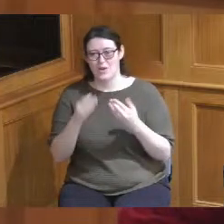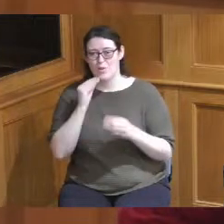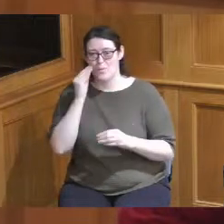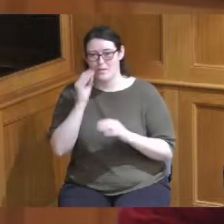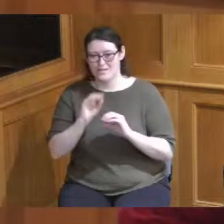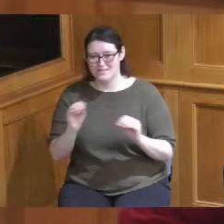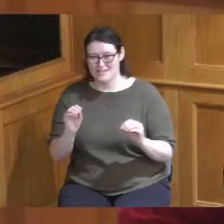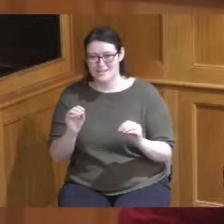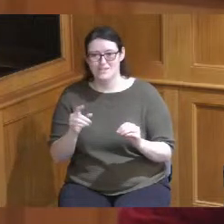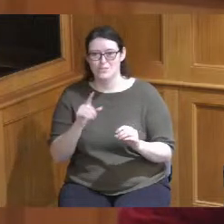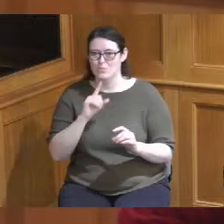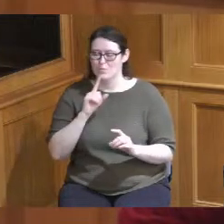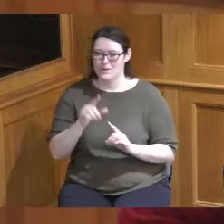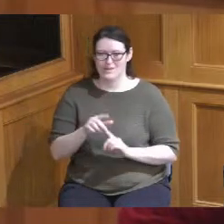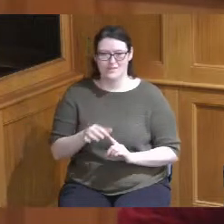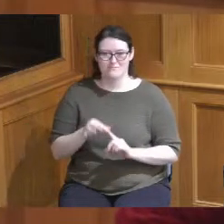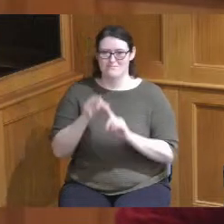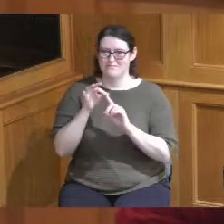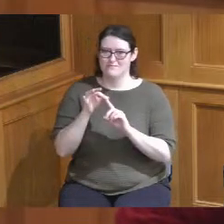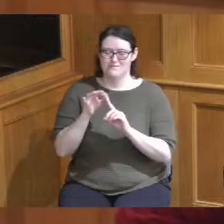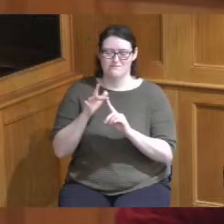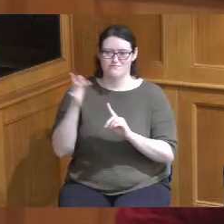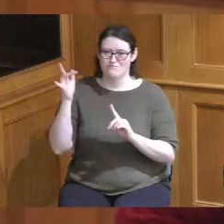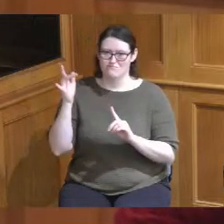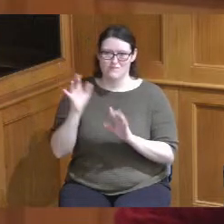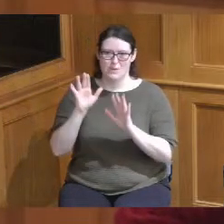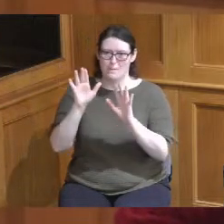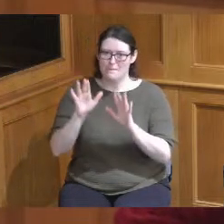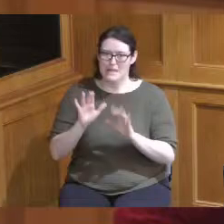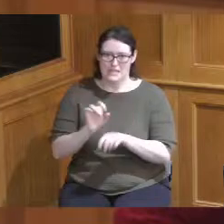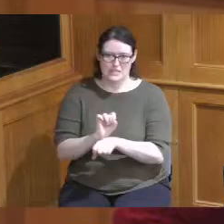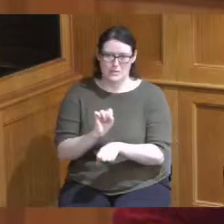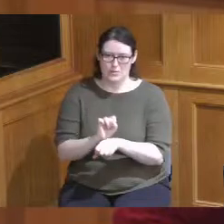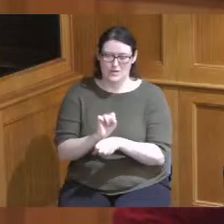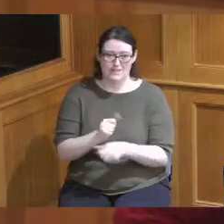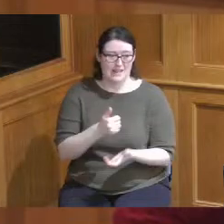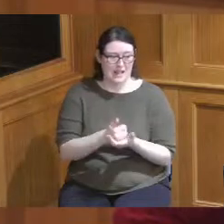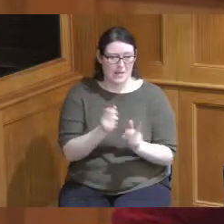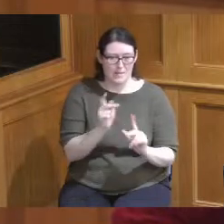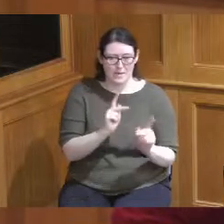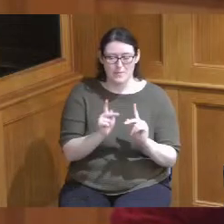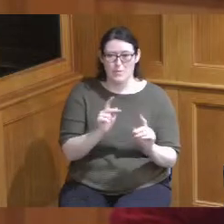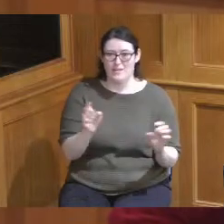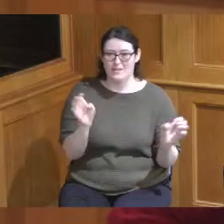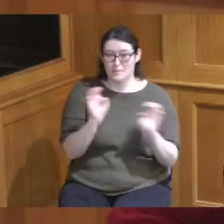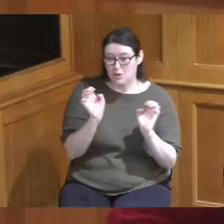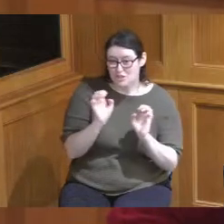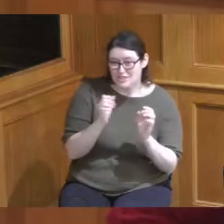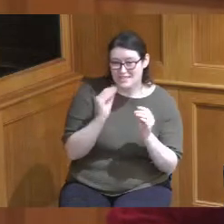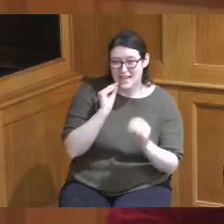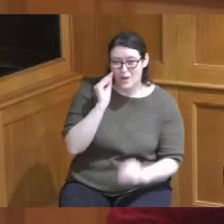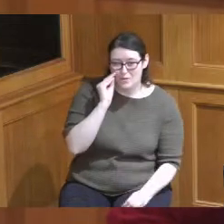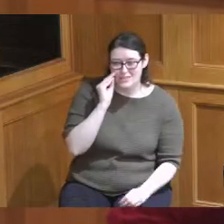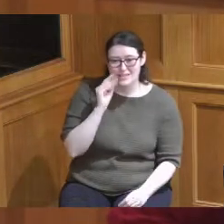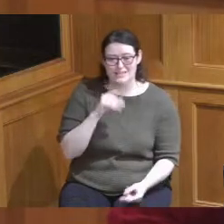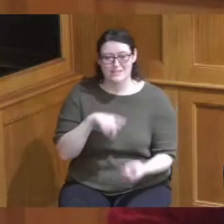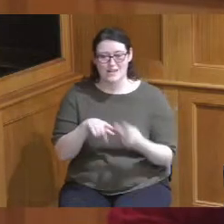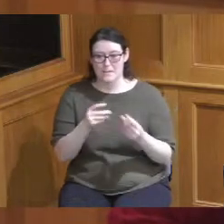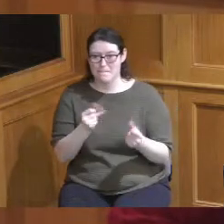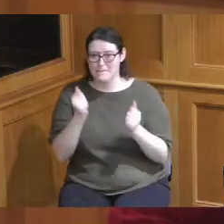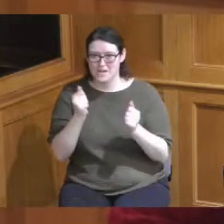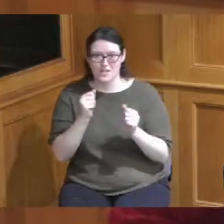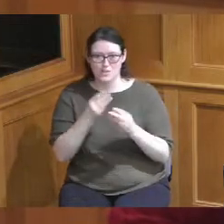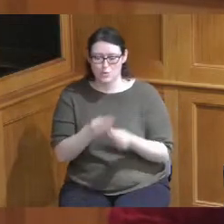Their shelter diversion program helps people facing housing crises find immediate solutions without resorting to shelters.